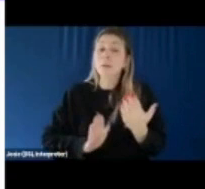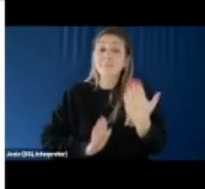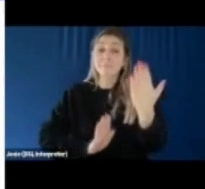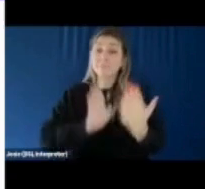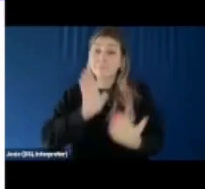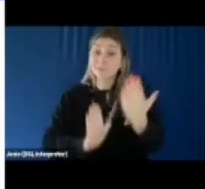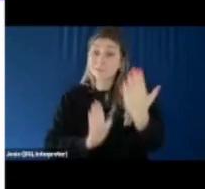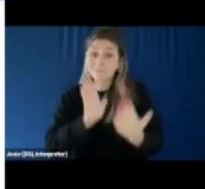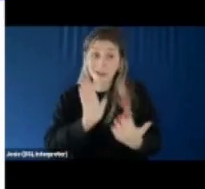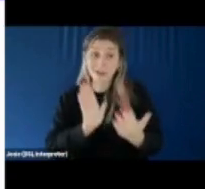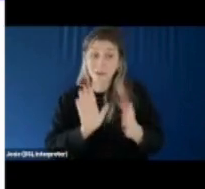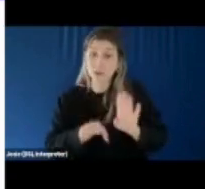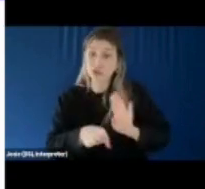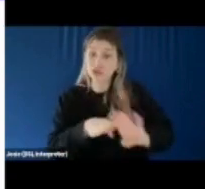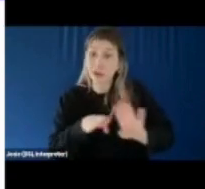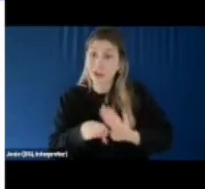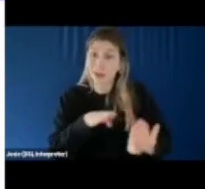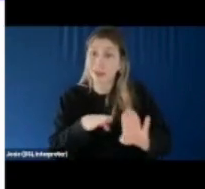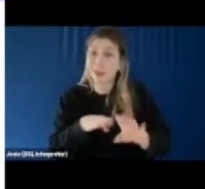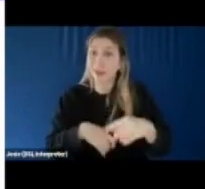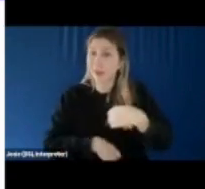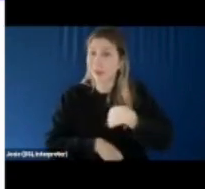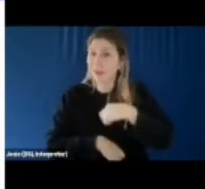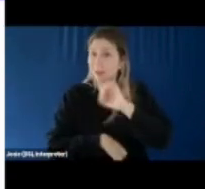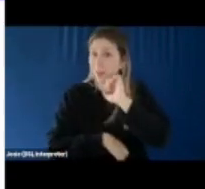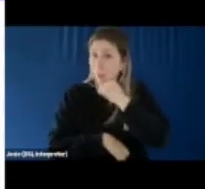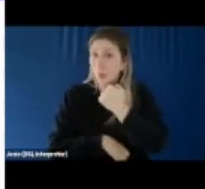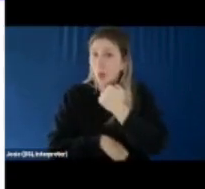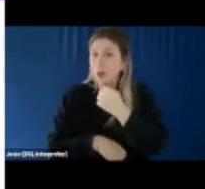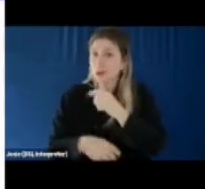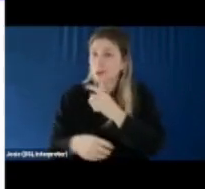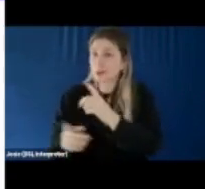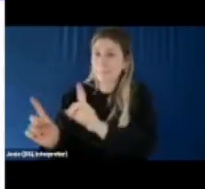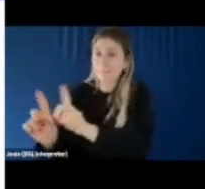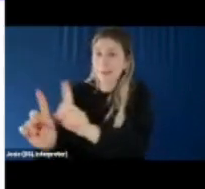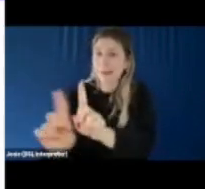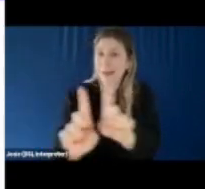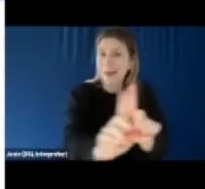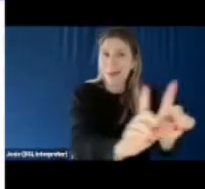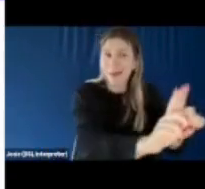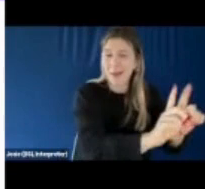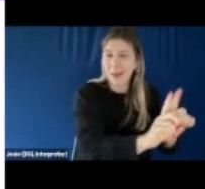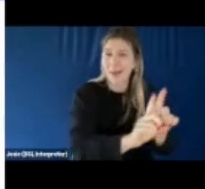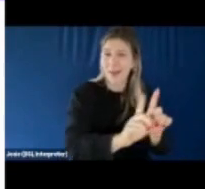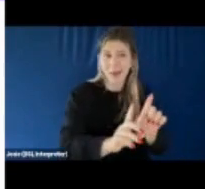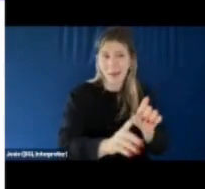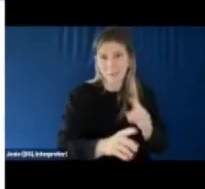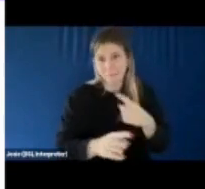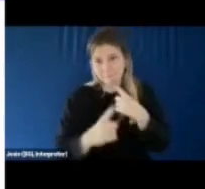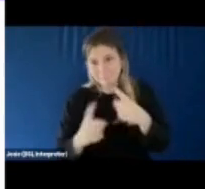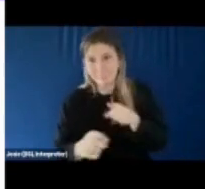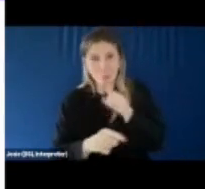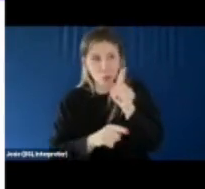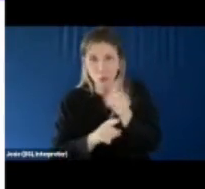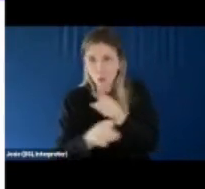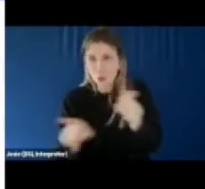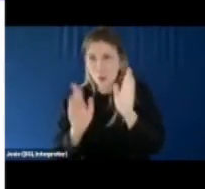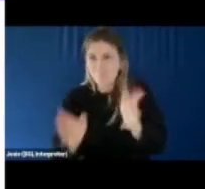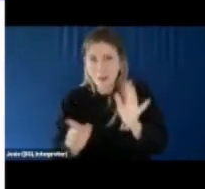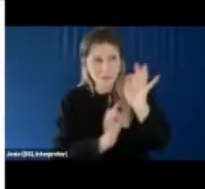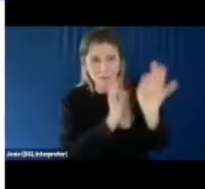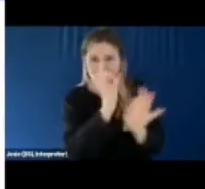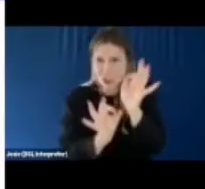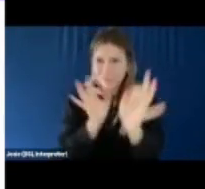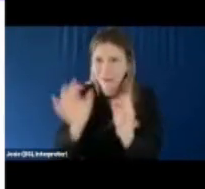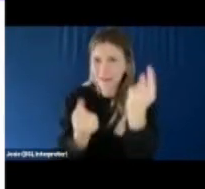this point, I would pair everyone up and force them to do surveys on each other. But I don't have that luxury today. It might be